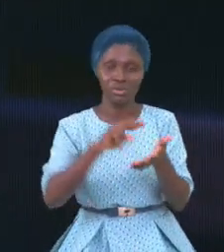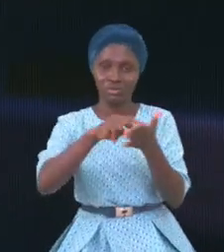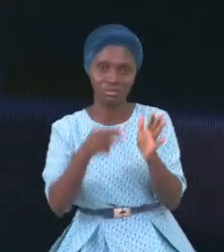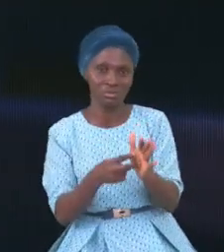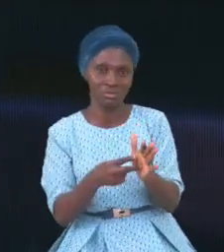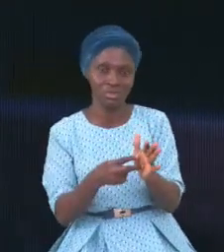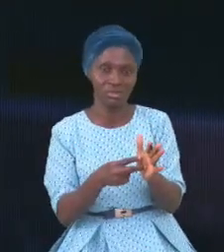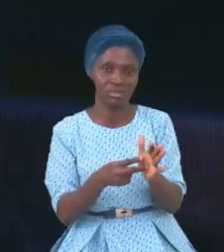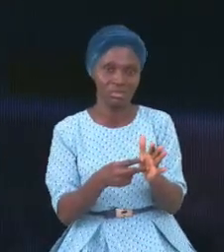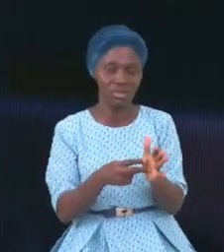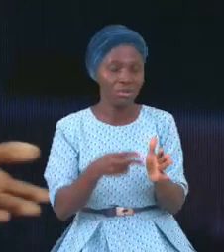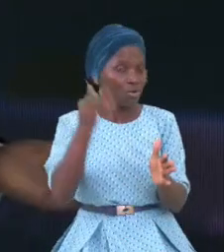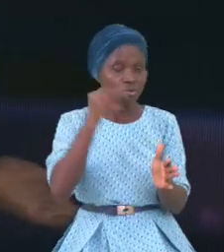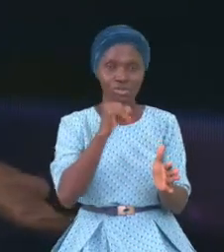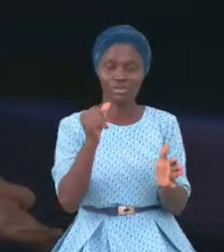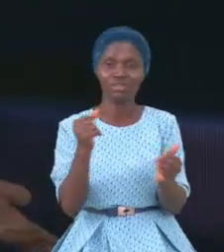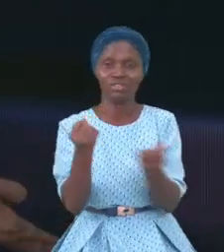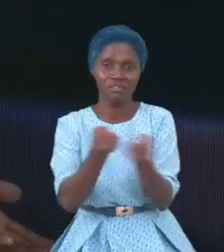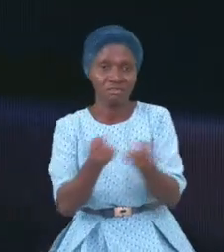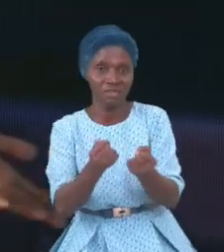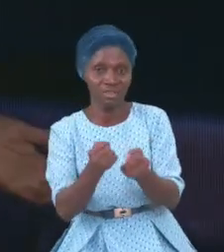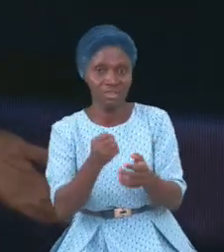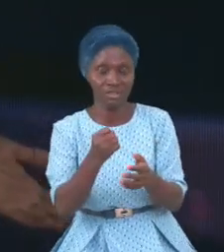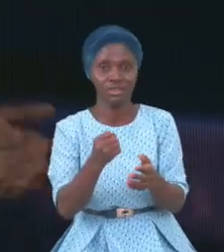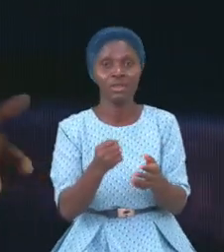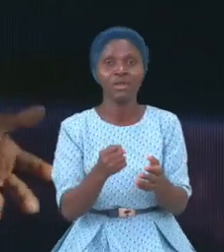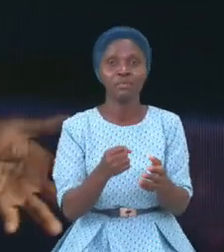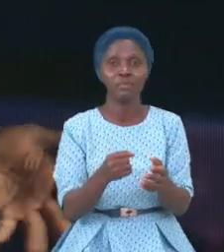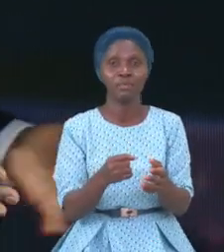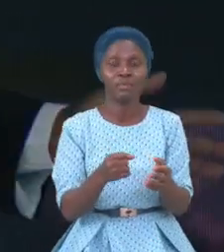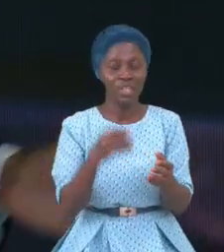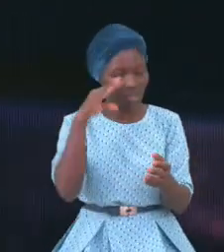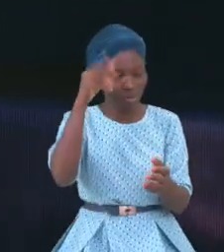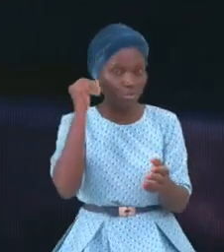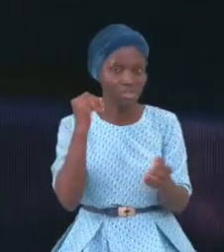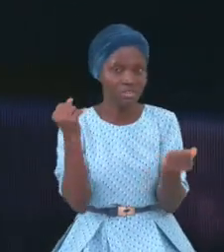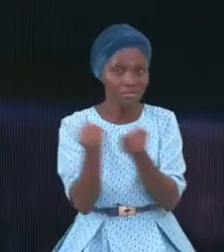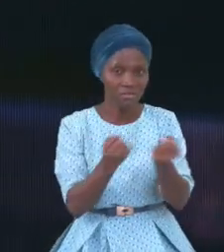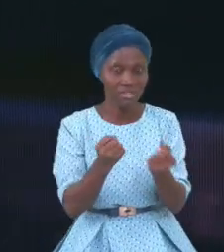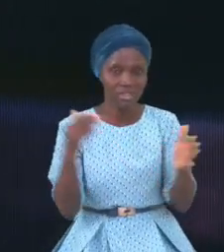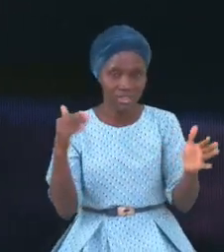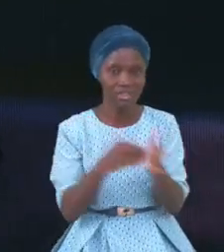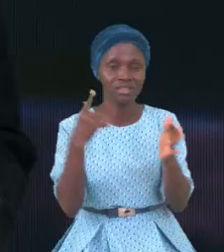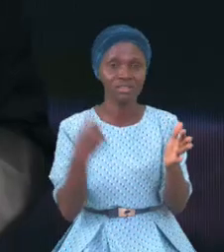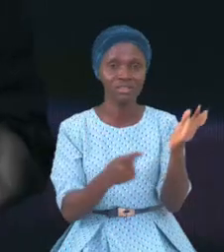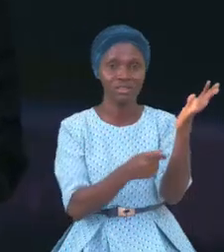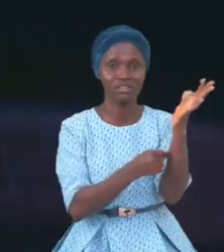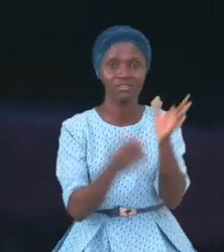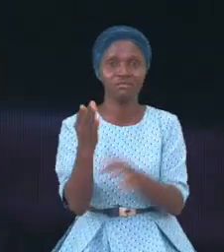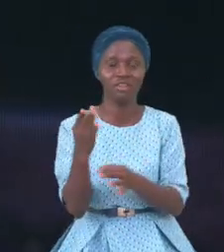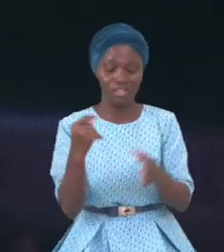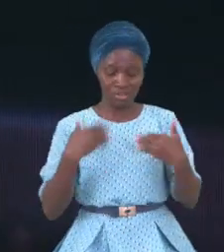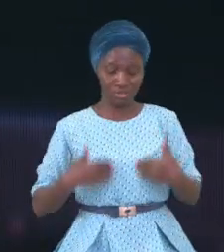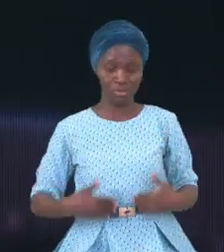foam, the body that will get him back into the, you know, into the dungeon again. He